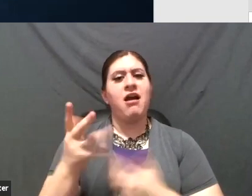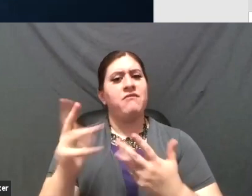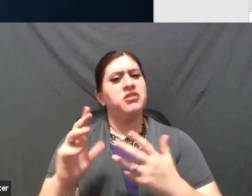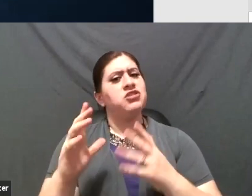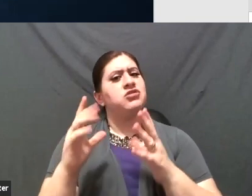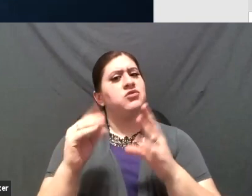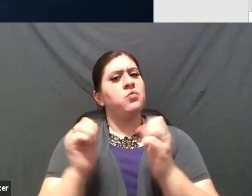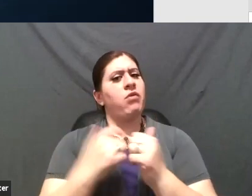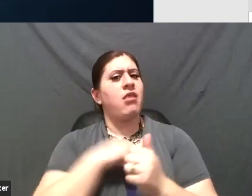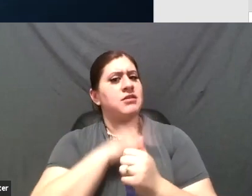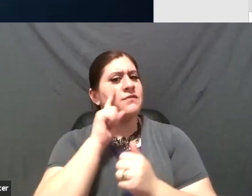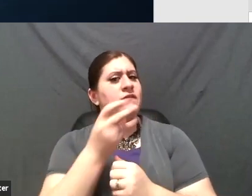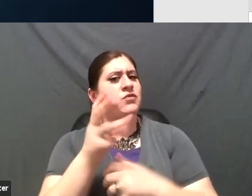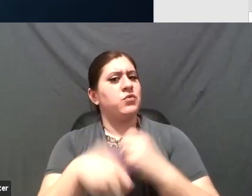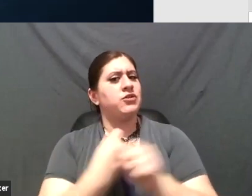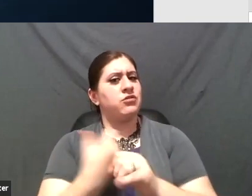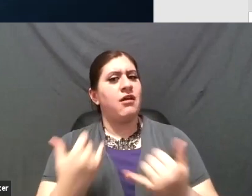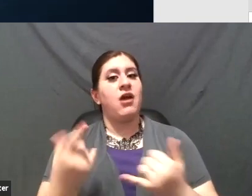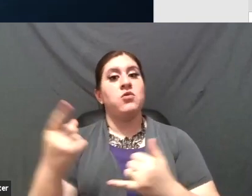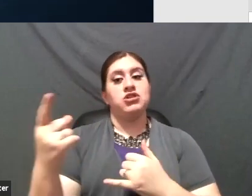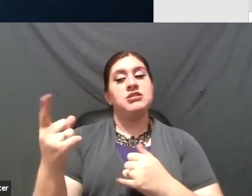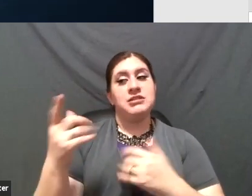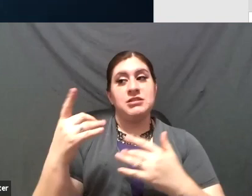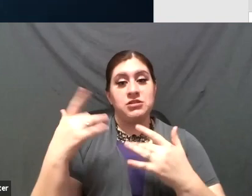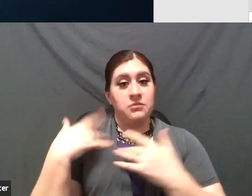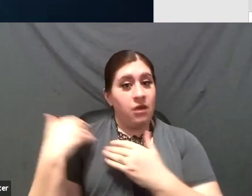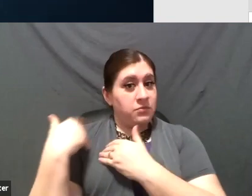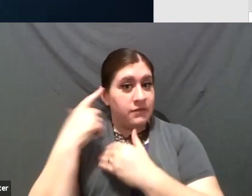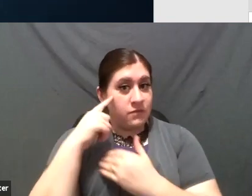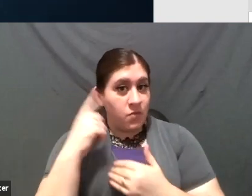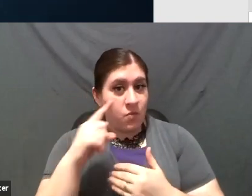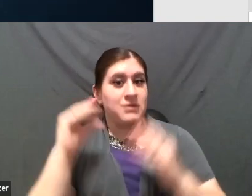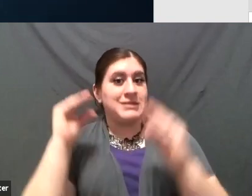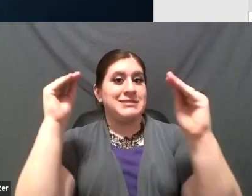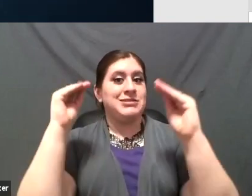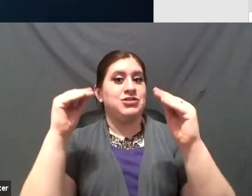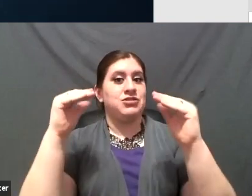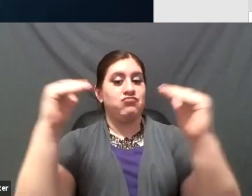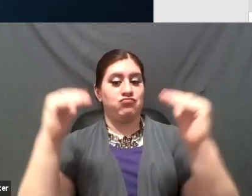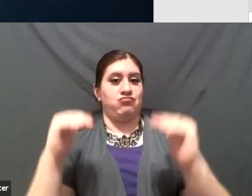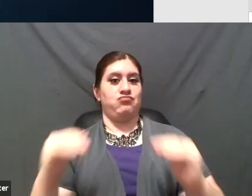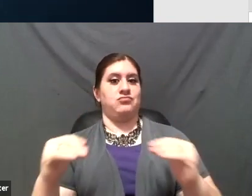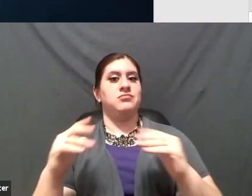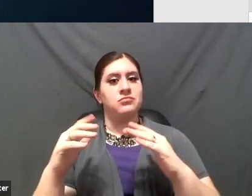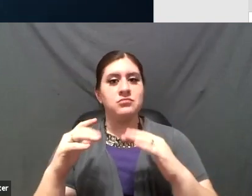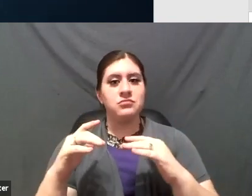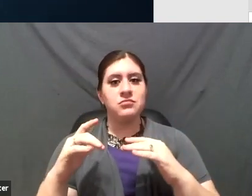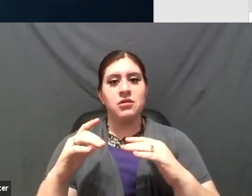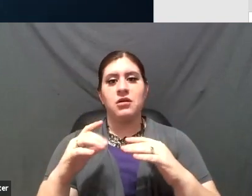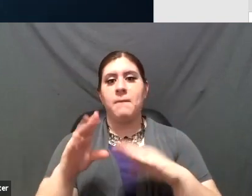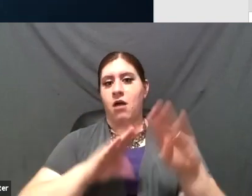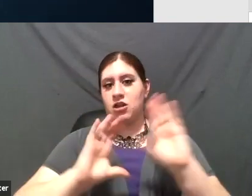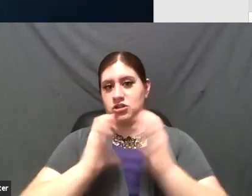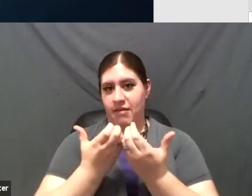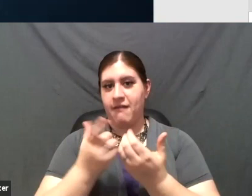now, and she is principally responsible for teaching lower division general biology courses. In particular, she's